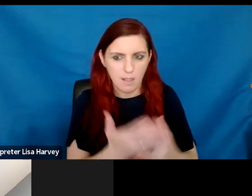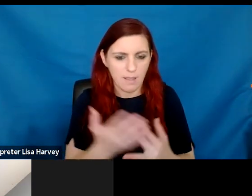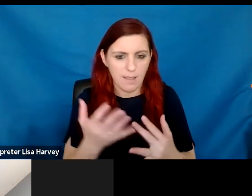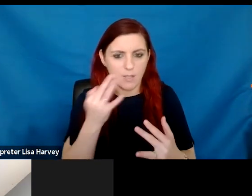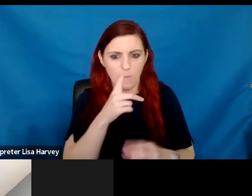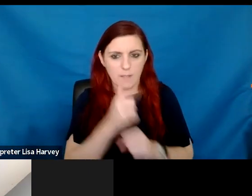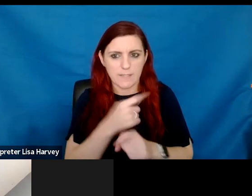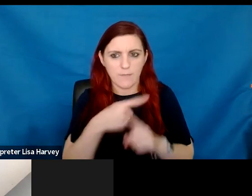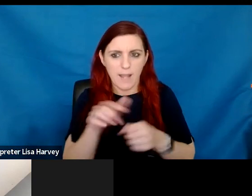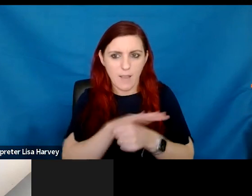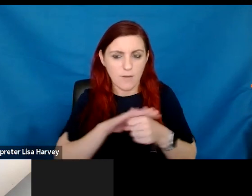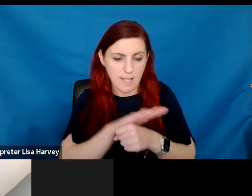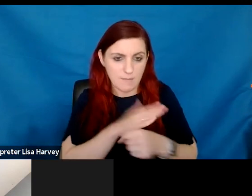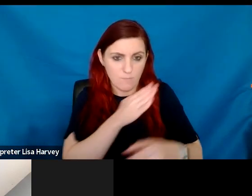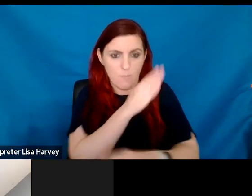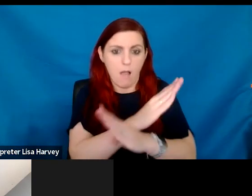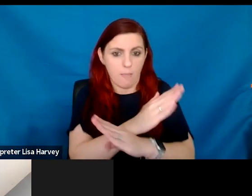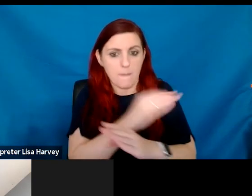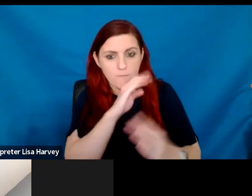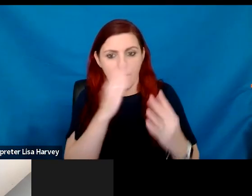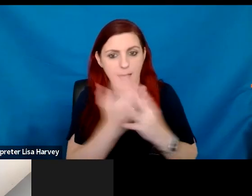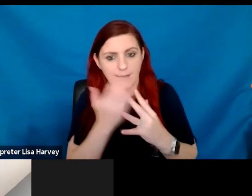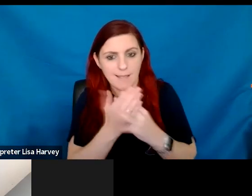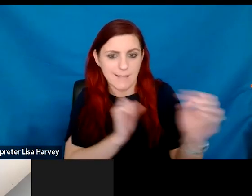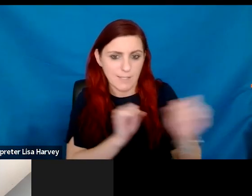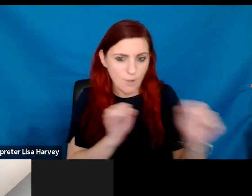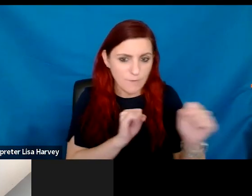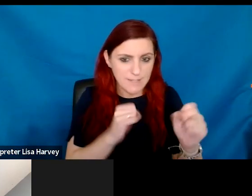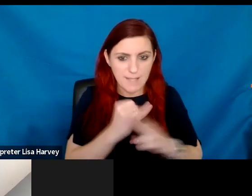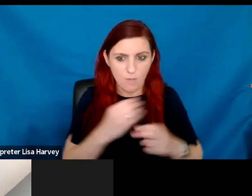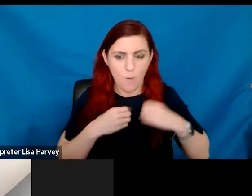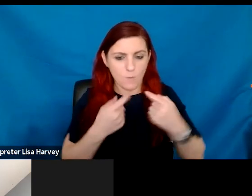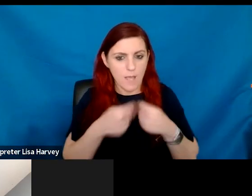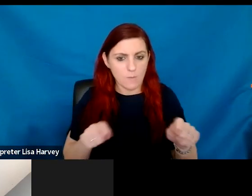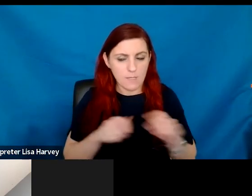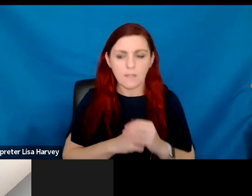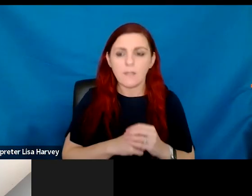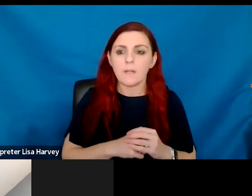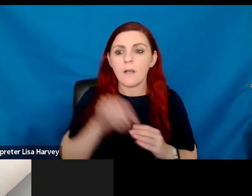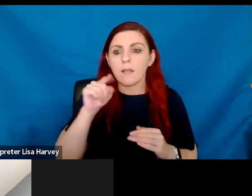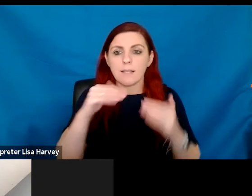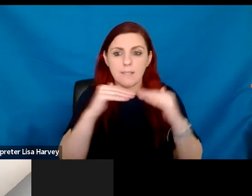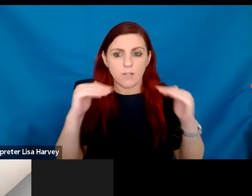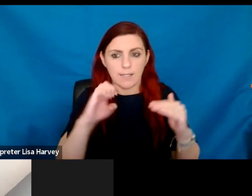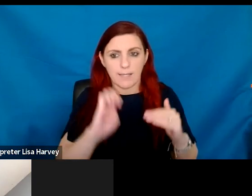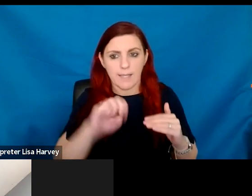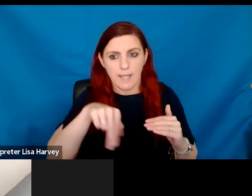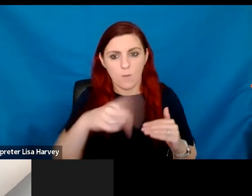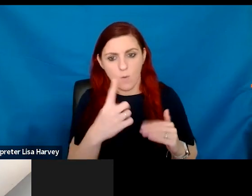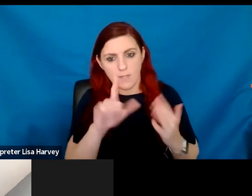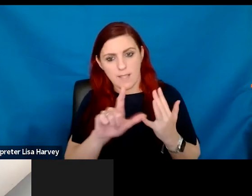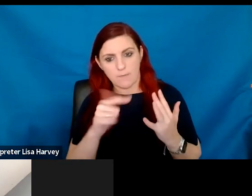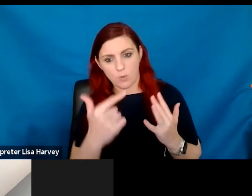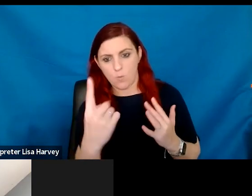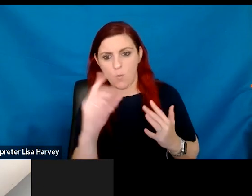focusing access, services and amenities with ease. I think that this standard, the EN 17210,